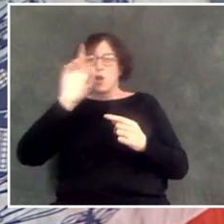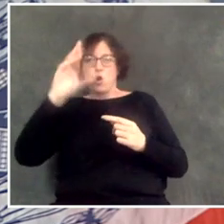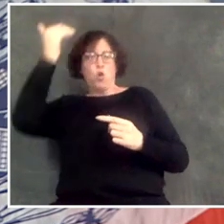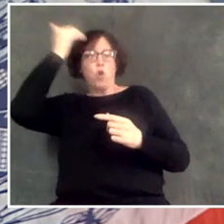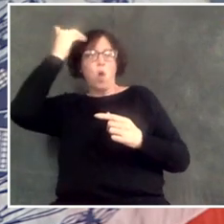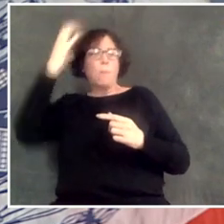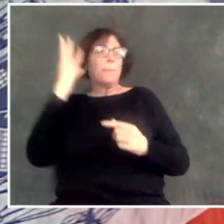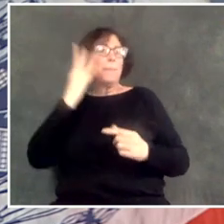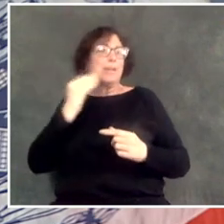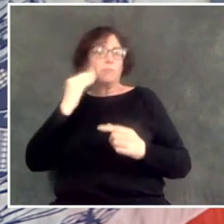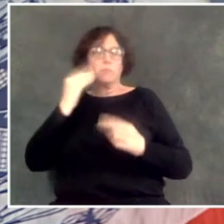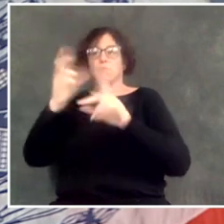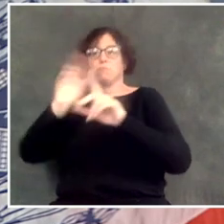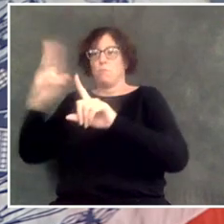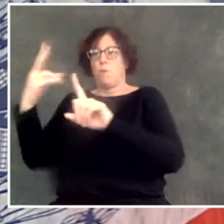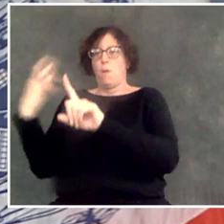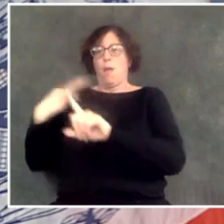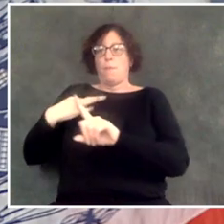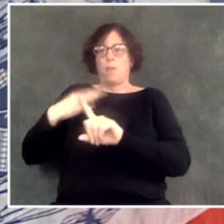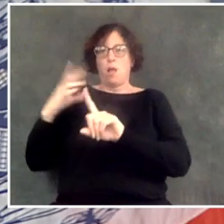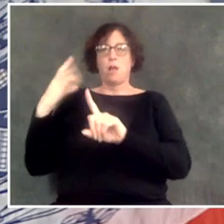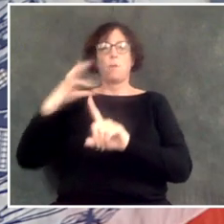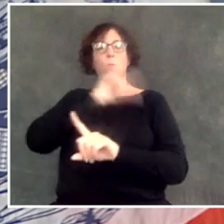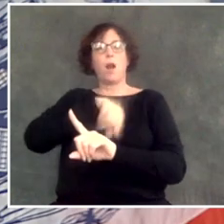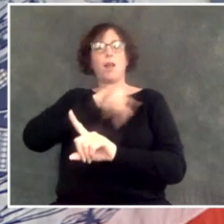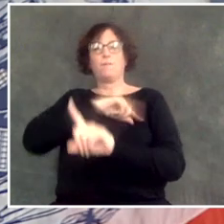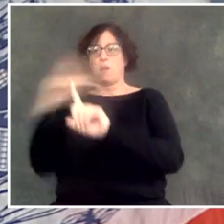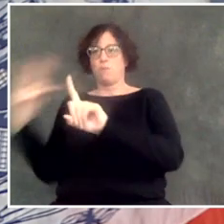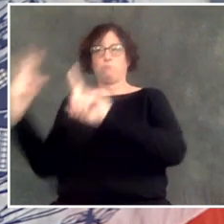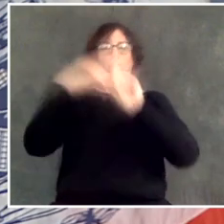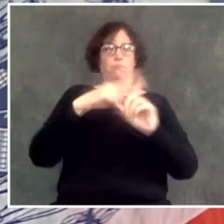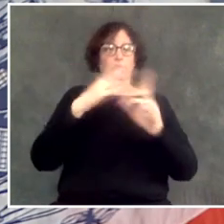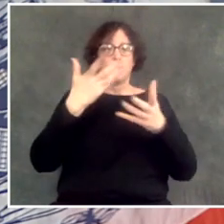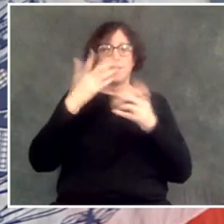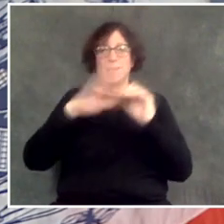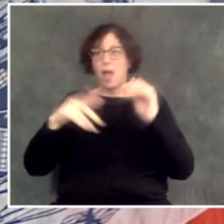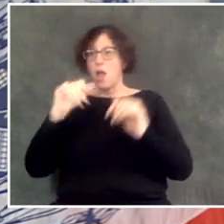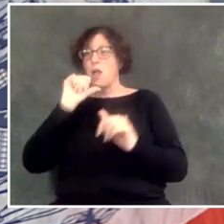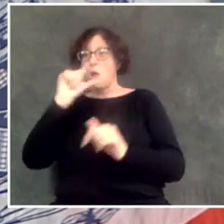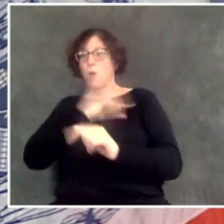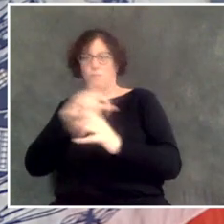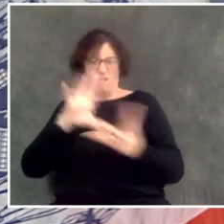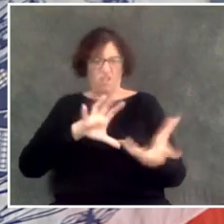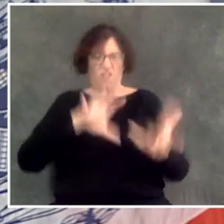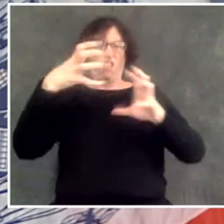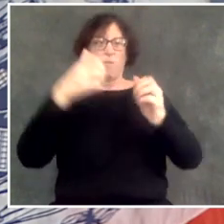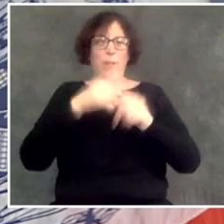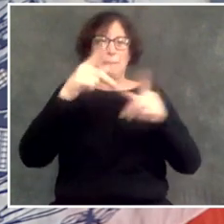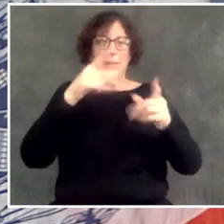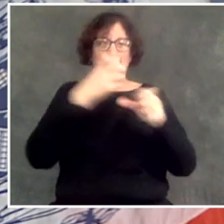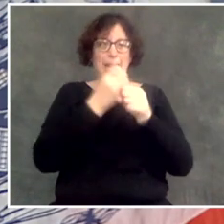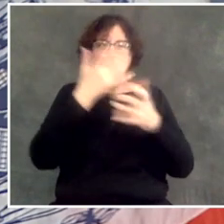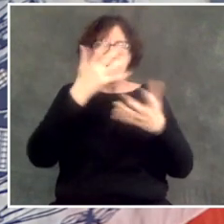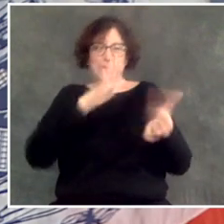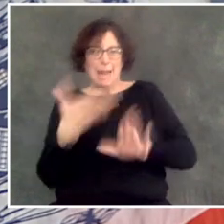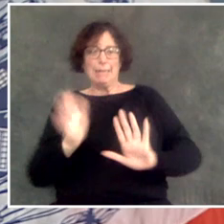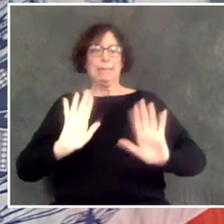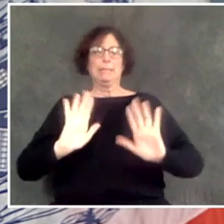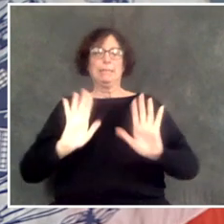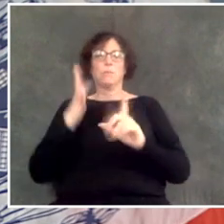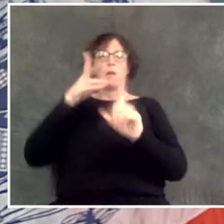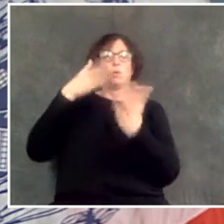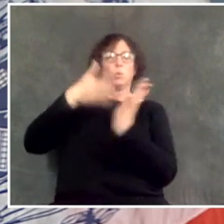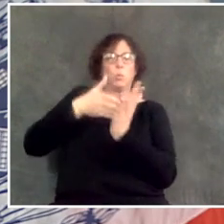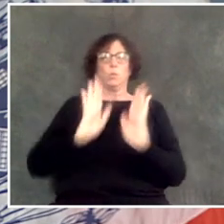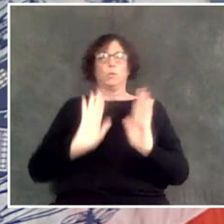other list of people who come forward, some will work, some won't. But, you know, that's going to be a big part of the equation. But we know right now, with the